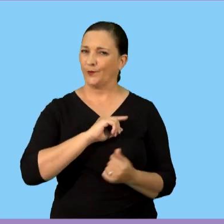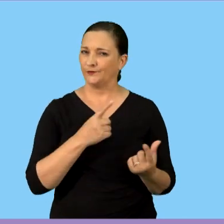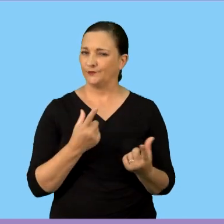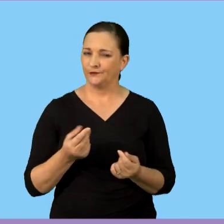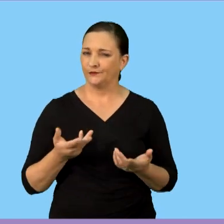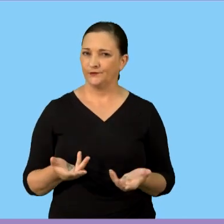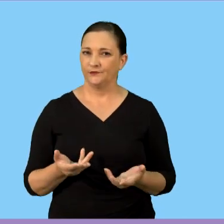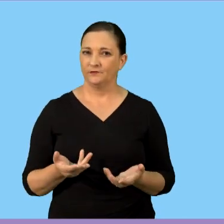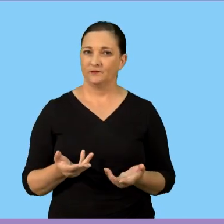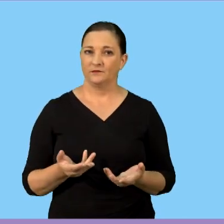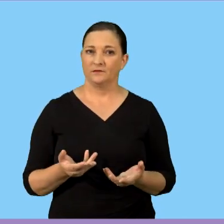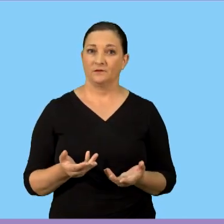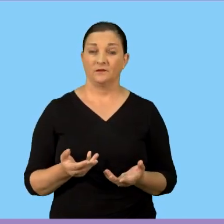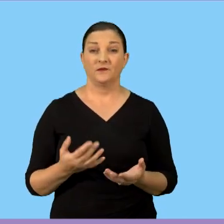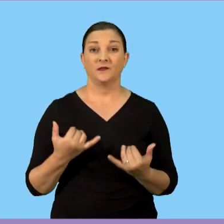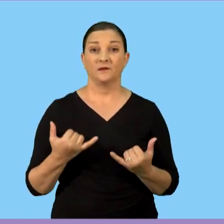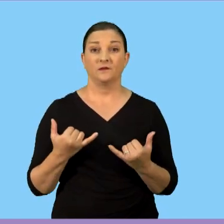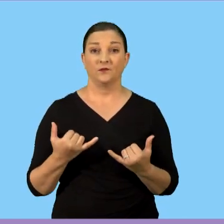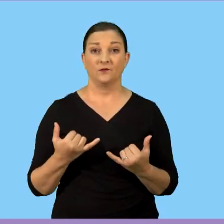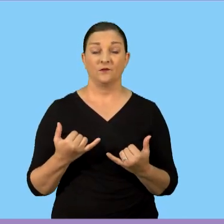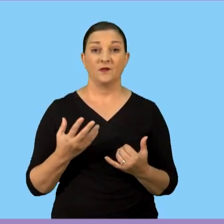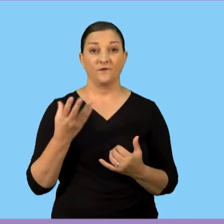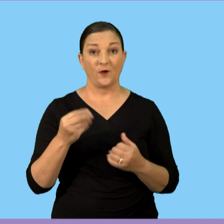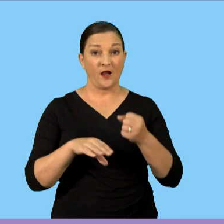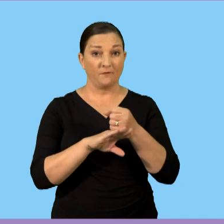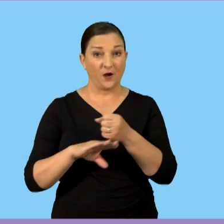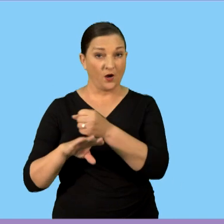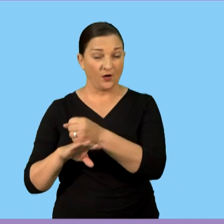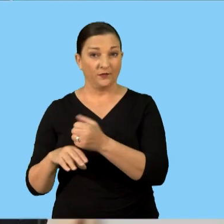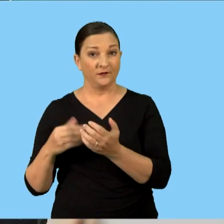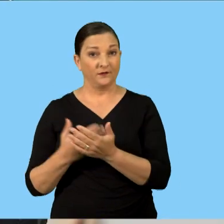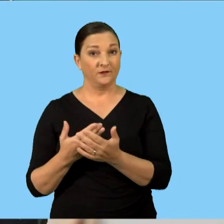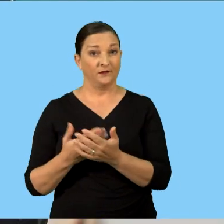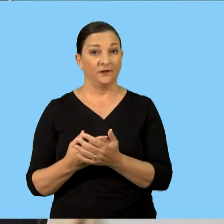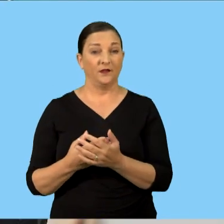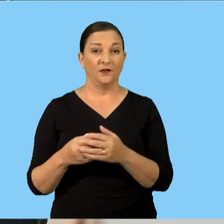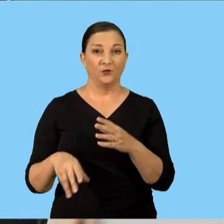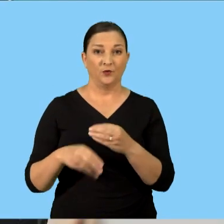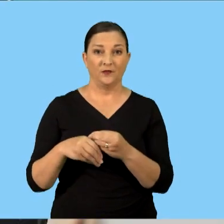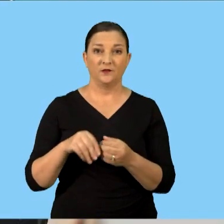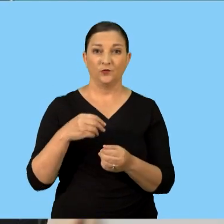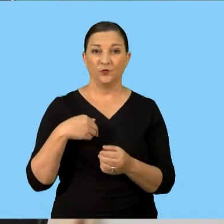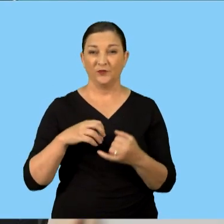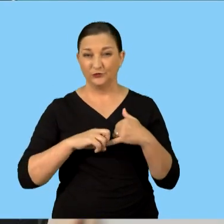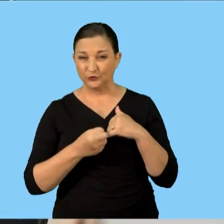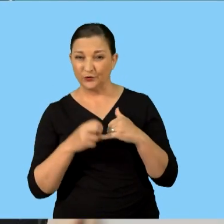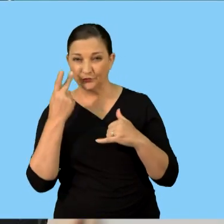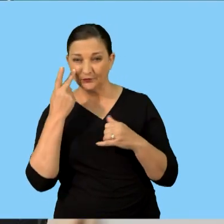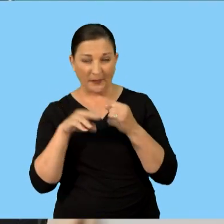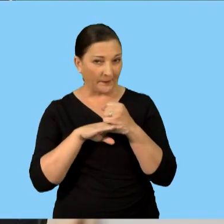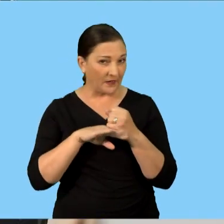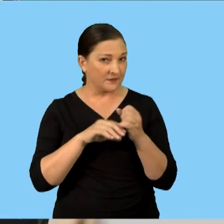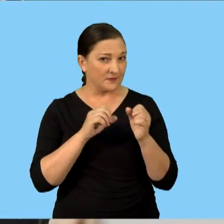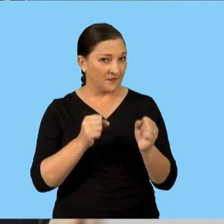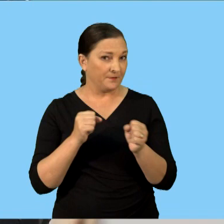Why are we doing this? Because if we have powers of the same base, then we can add the exponents. So we are trying to look for a base